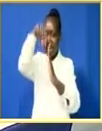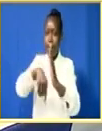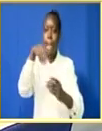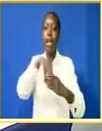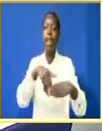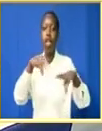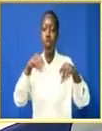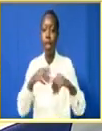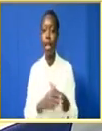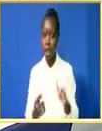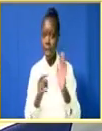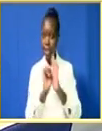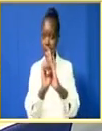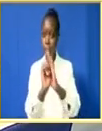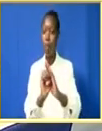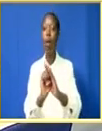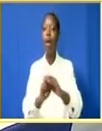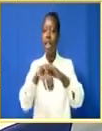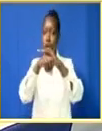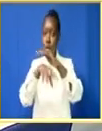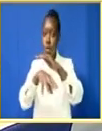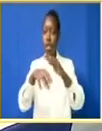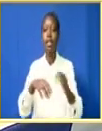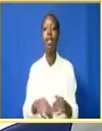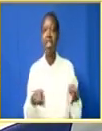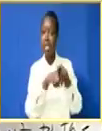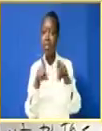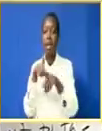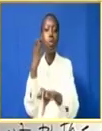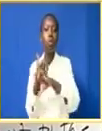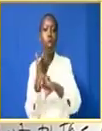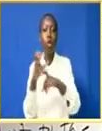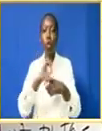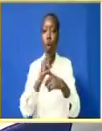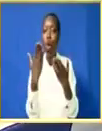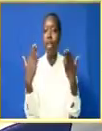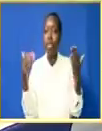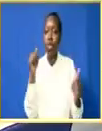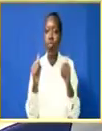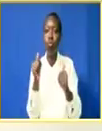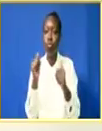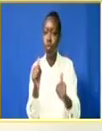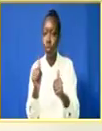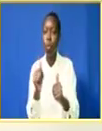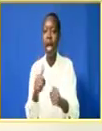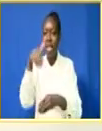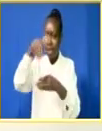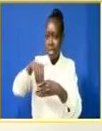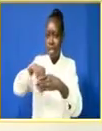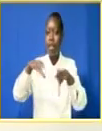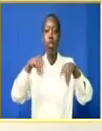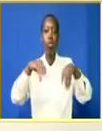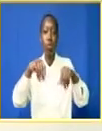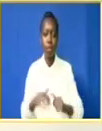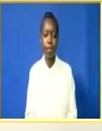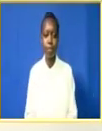It exposes the stones. And rocks. Or basically things that have been buried. Mm. Things